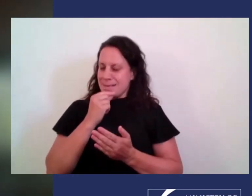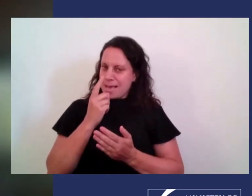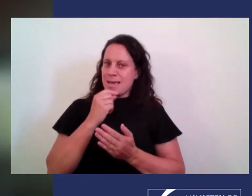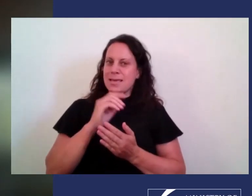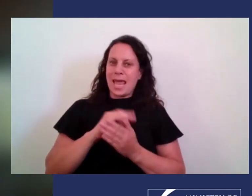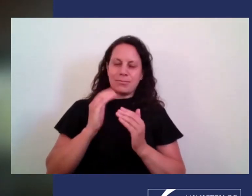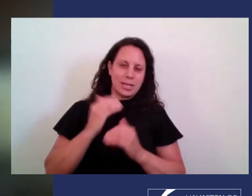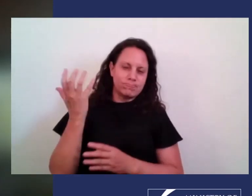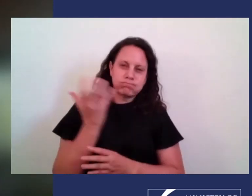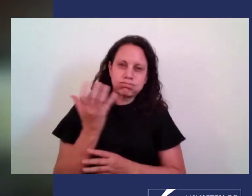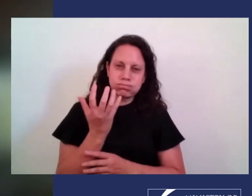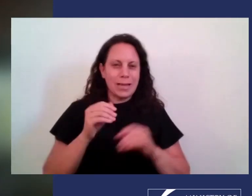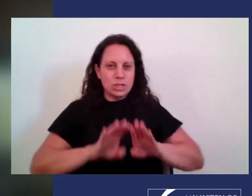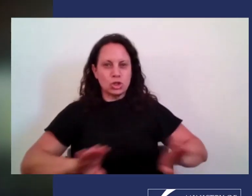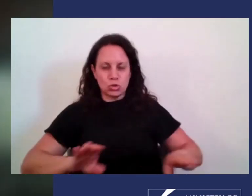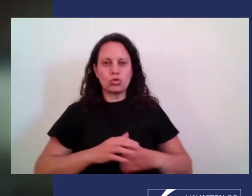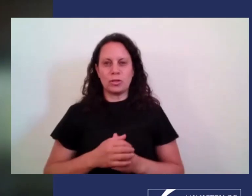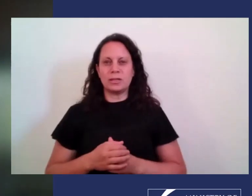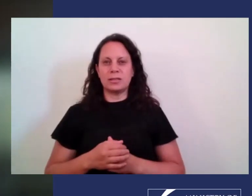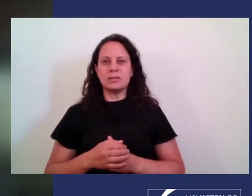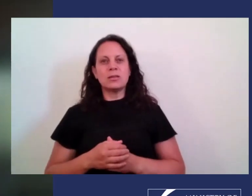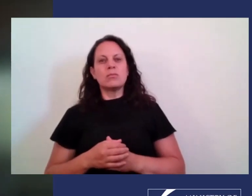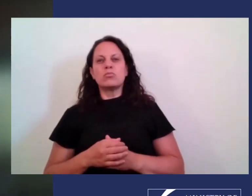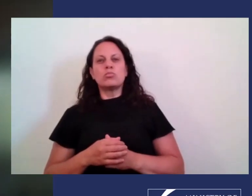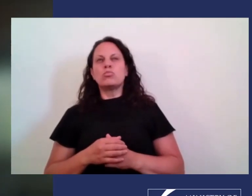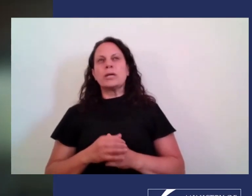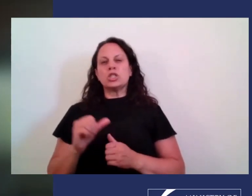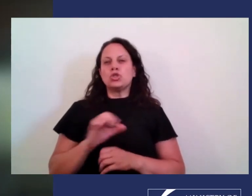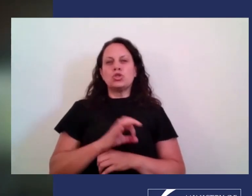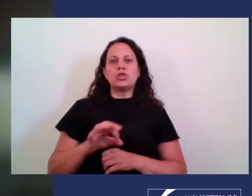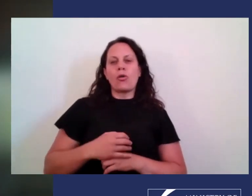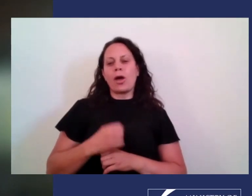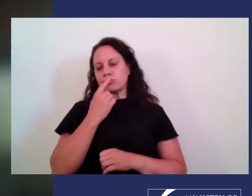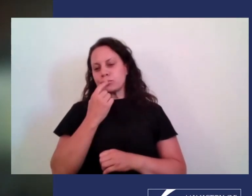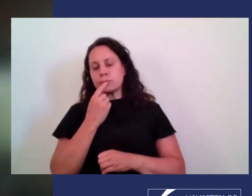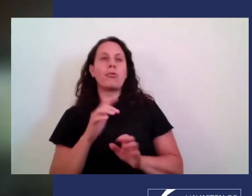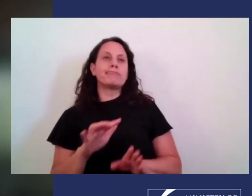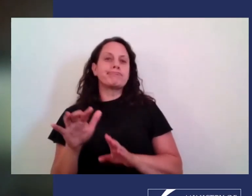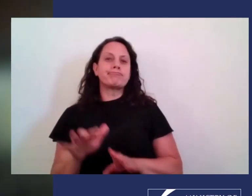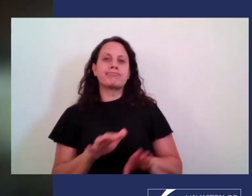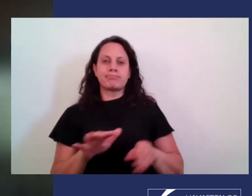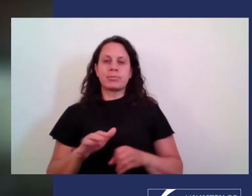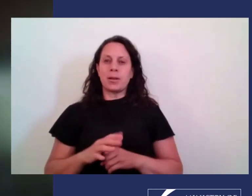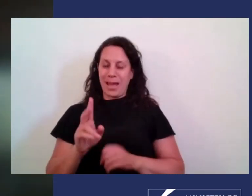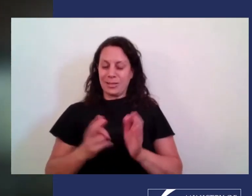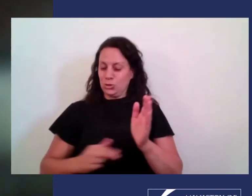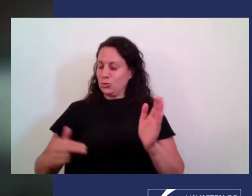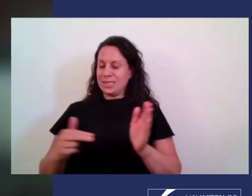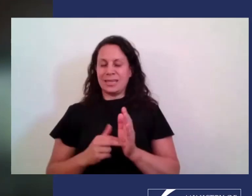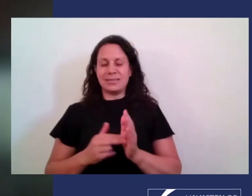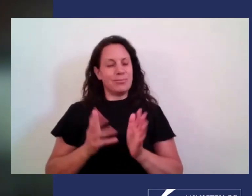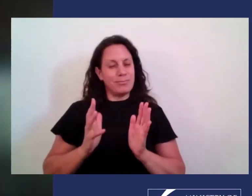not something I think to be taken lightly. And we've been relatively protected in New Zealand, as you've heard the others speak of.